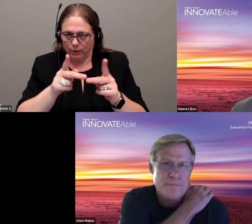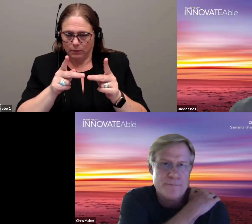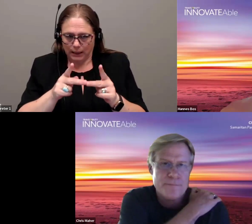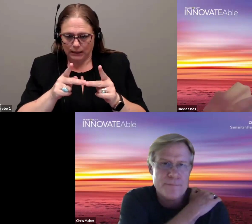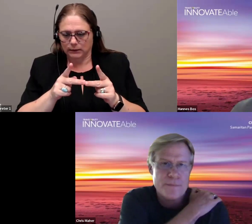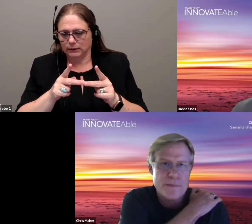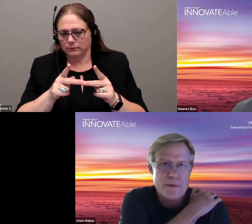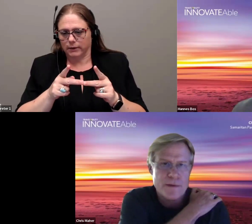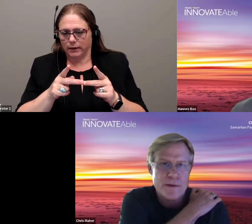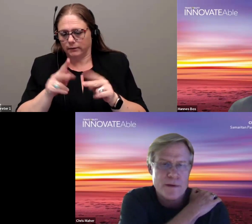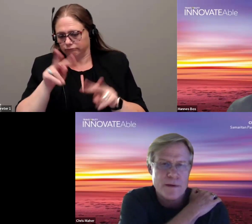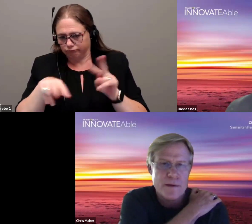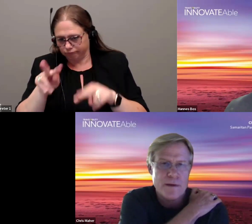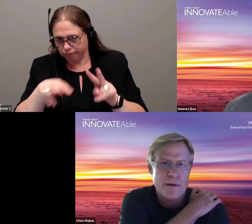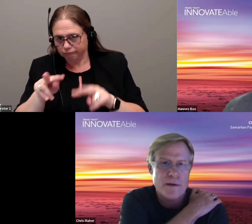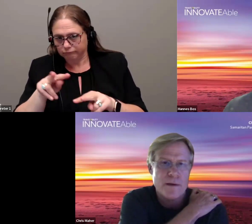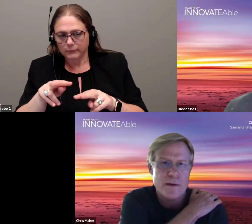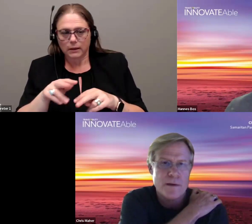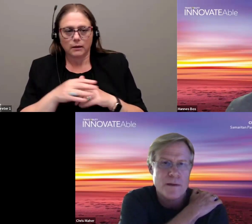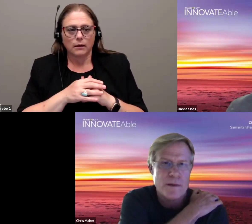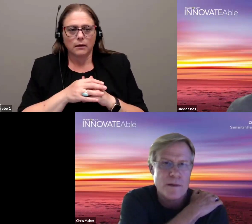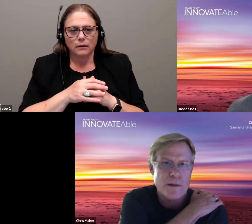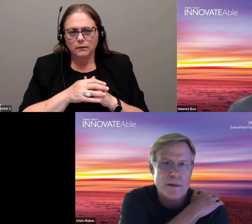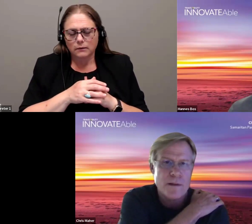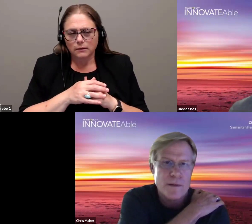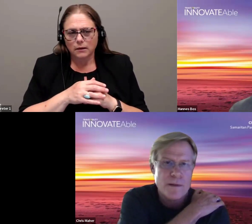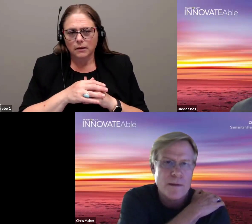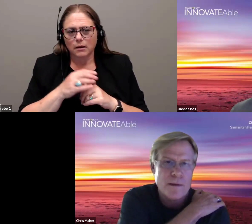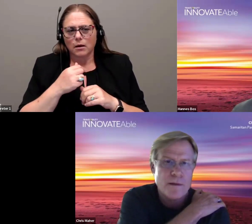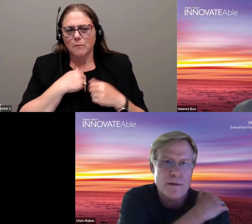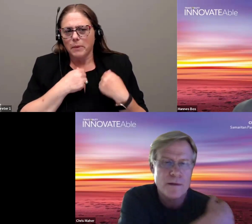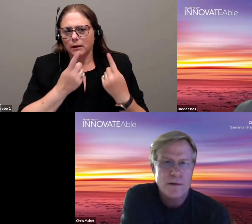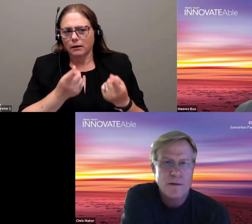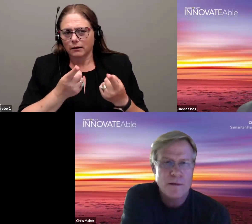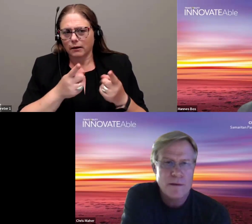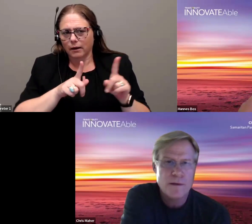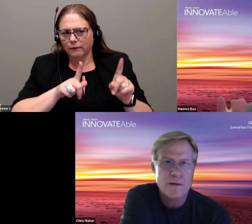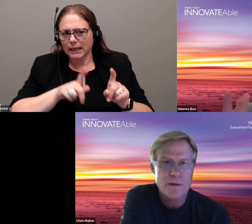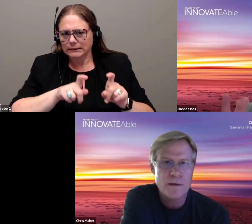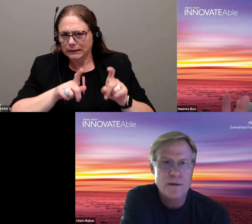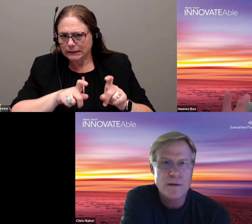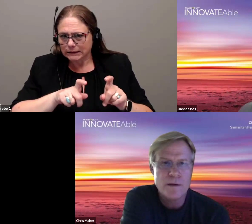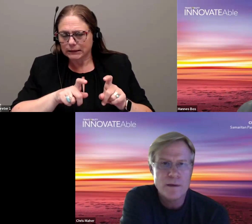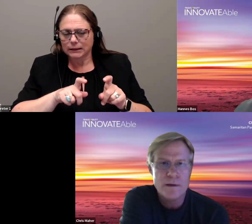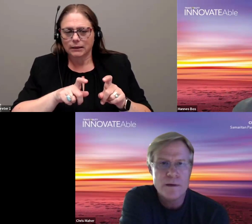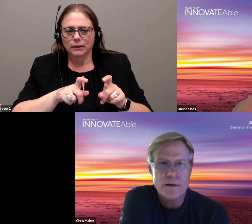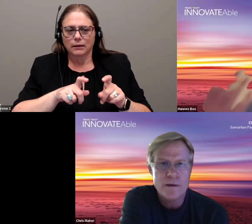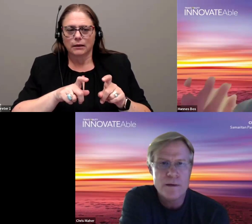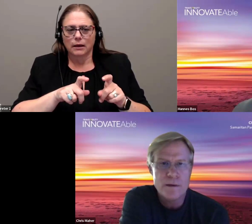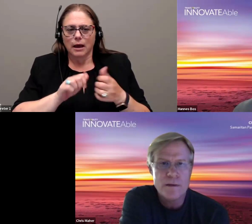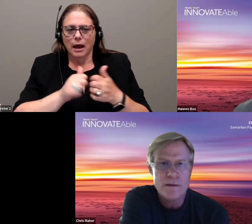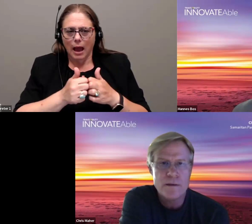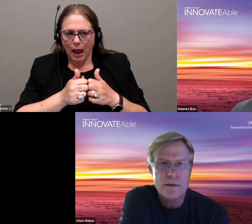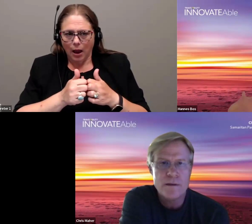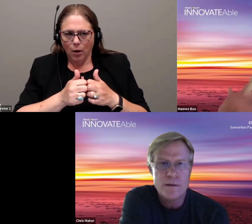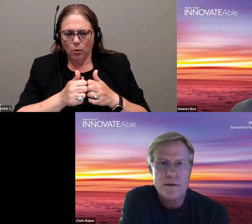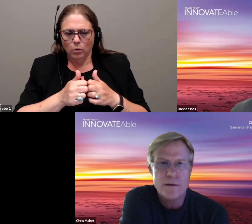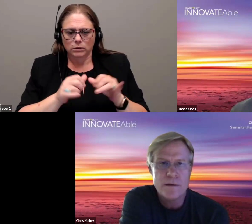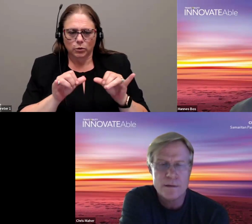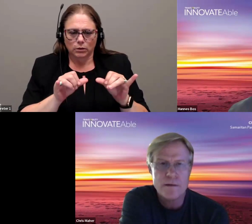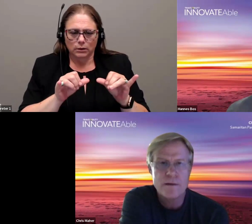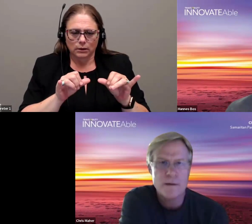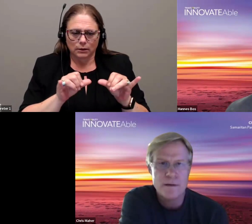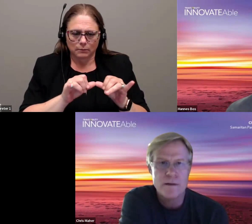But we believe, and we are in far advanced of testing in-house models to really automatically scan an entire cruise ship,